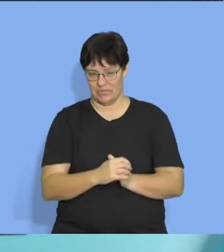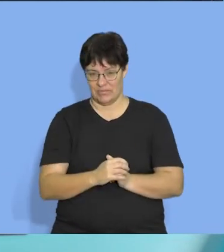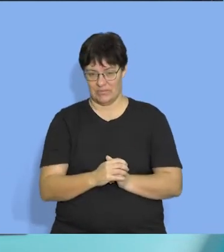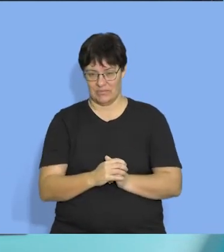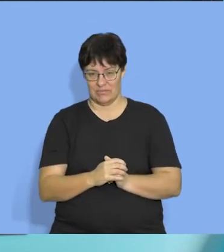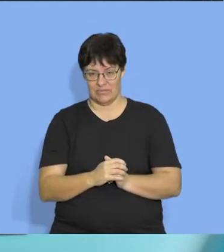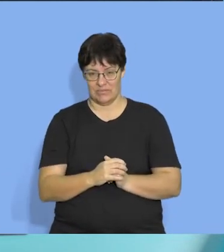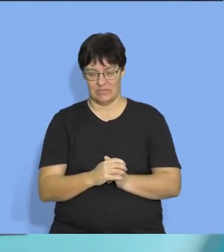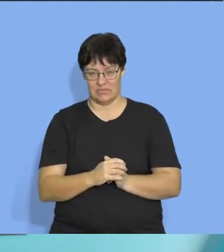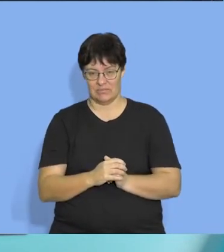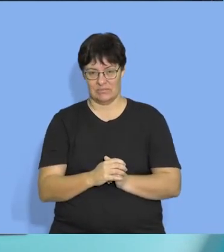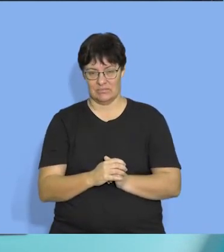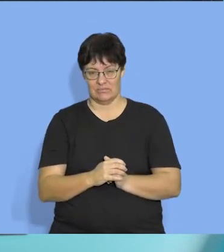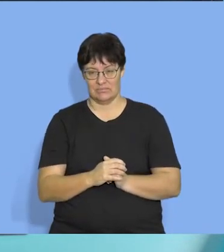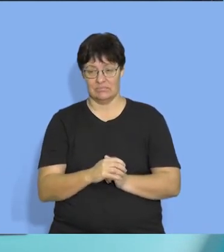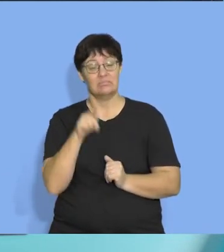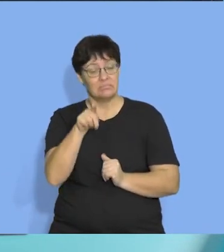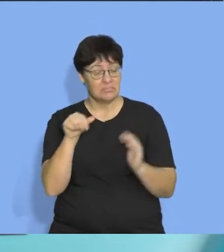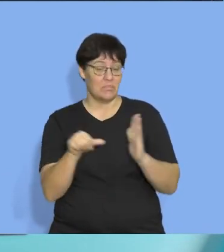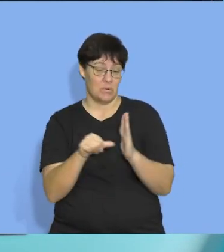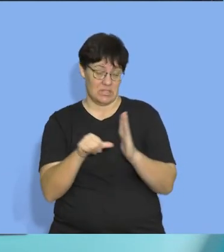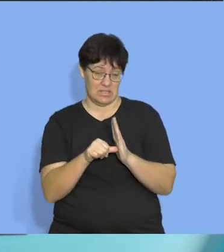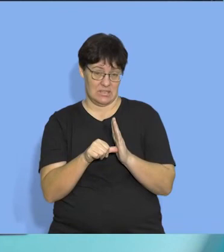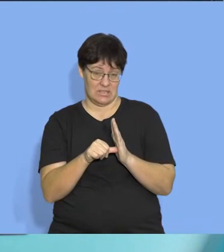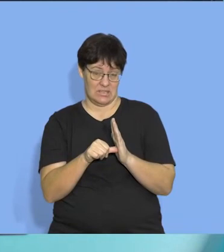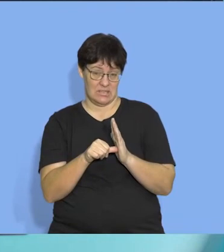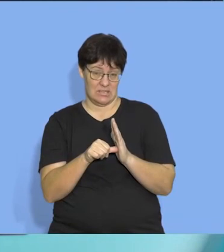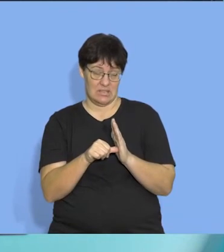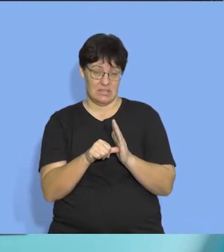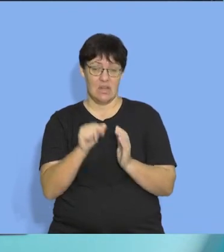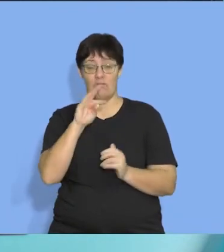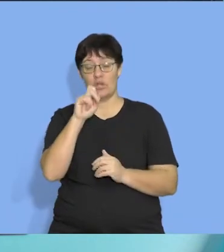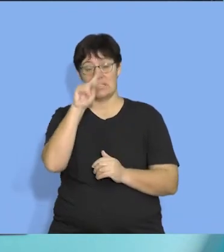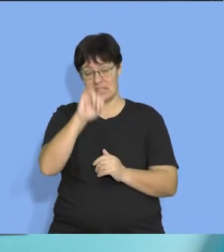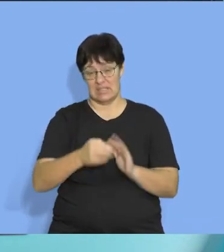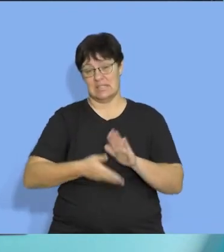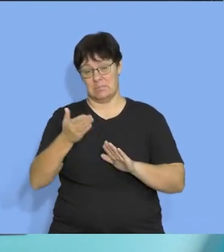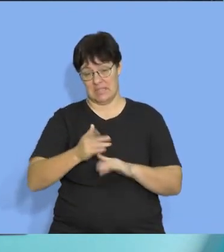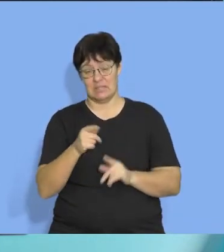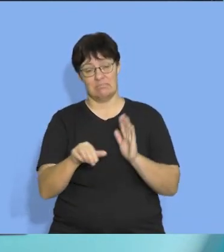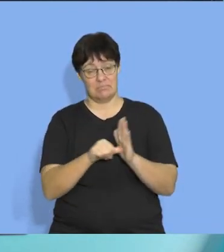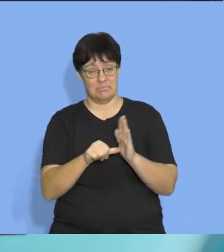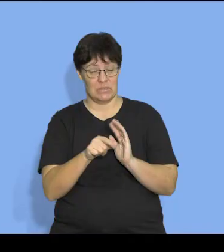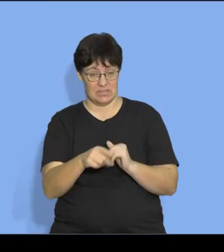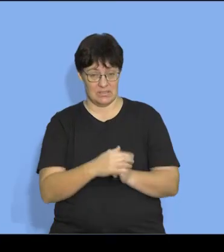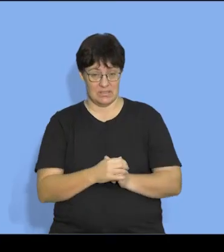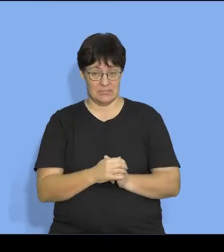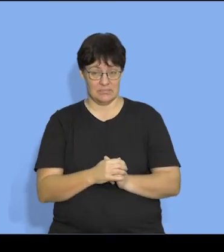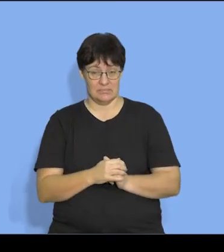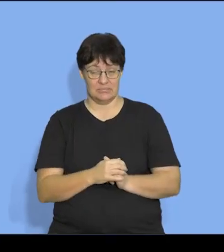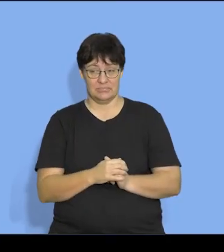0. This is going to become important when we get to velocity and speed, okay?